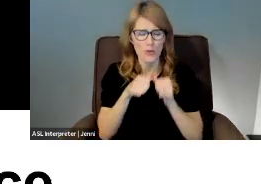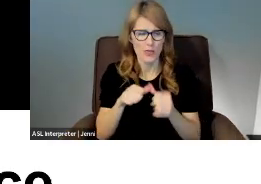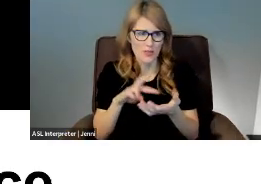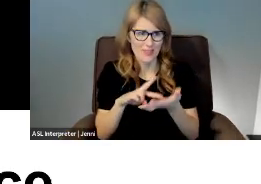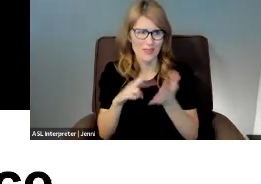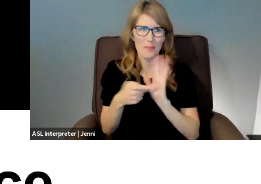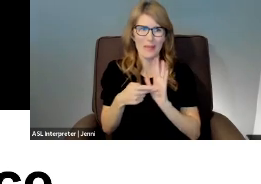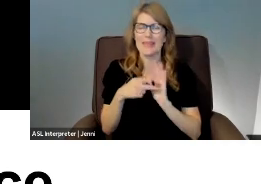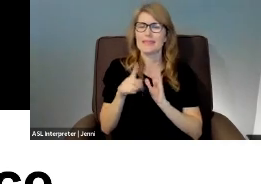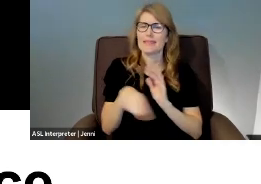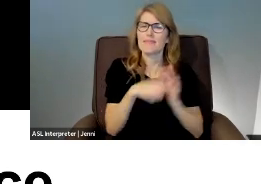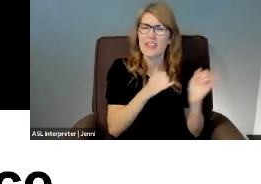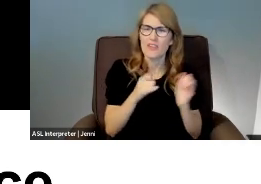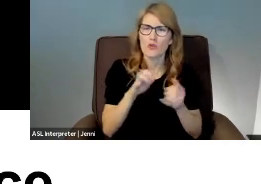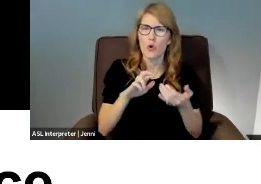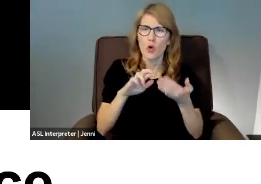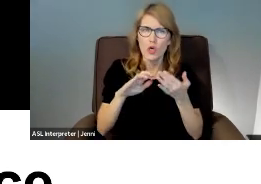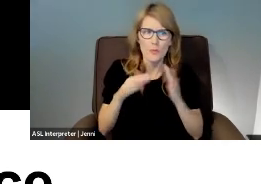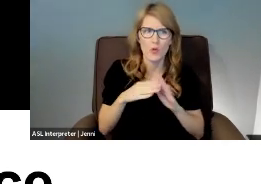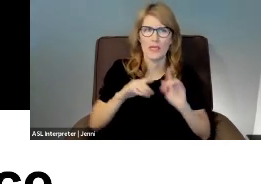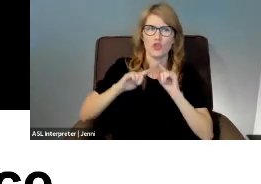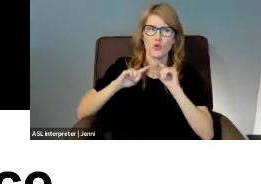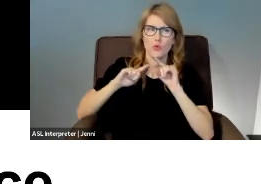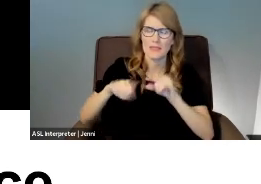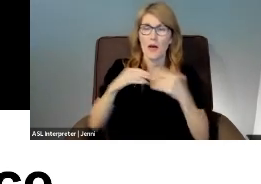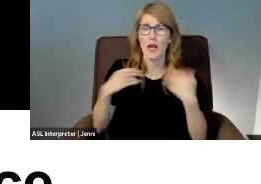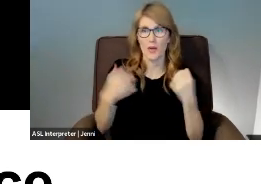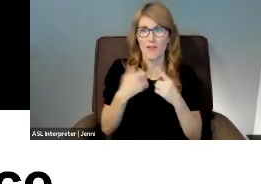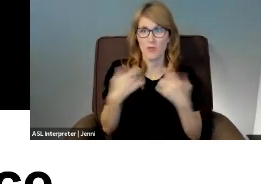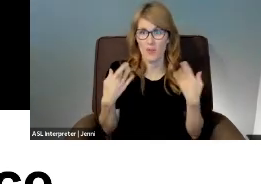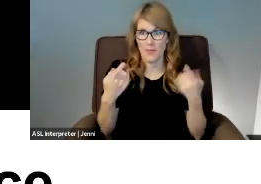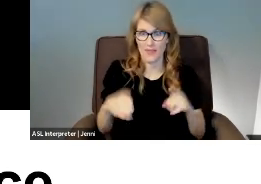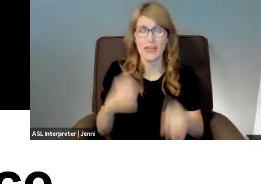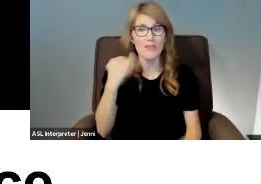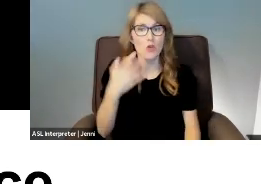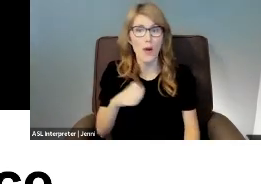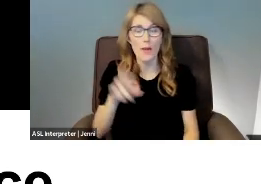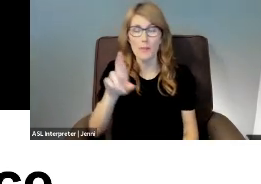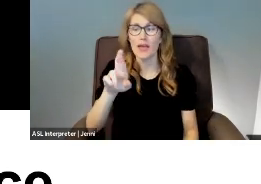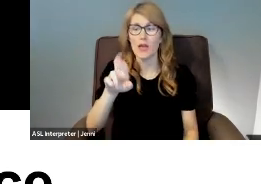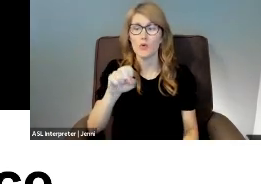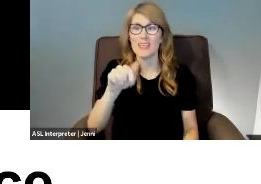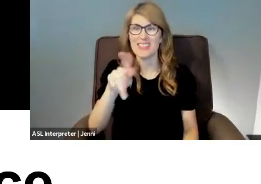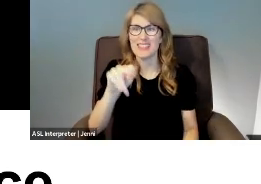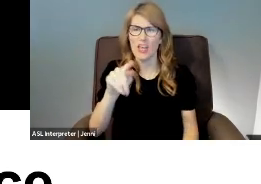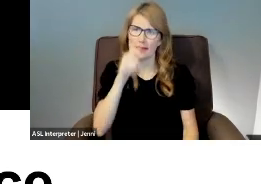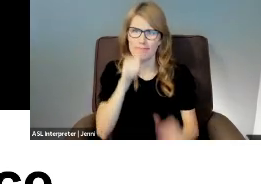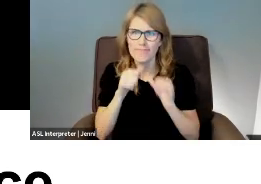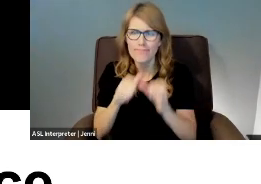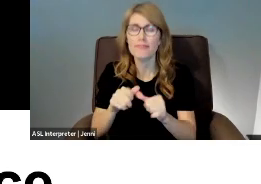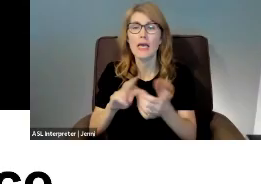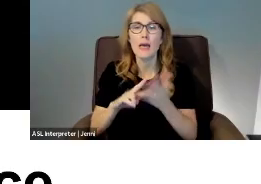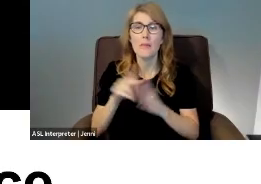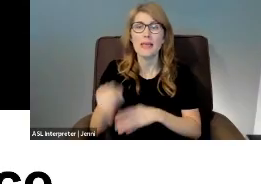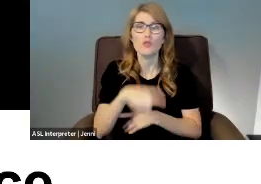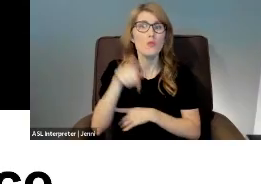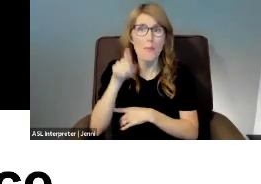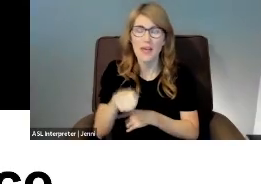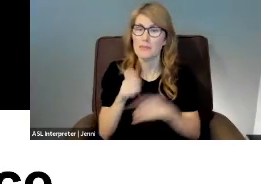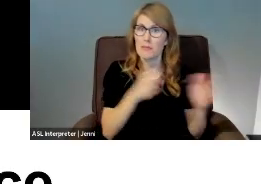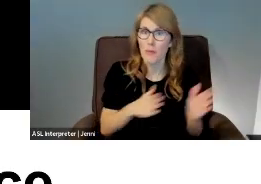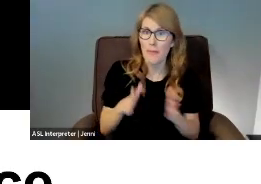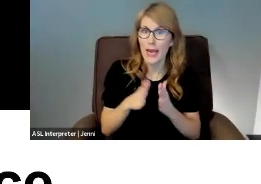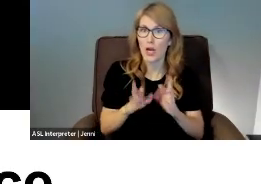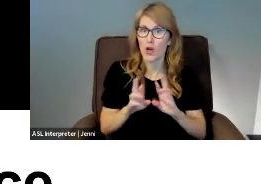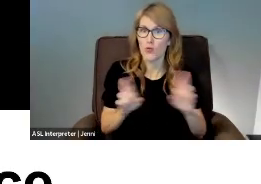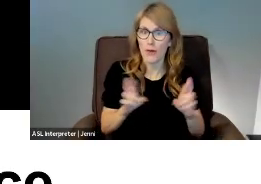event. To be resilient, individuals and communities must be prepared and ready, have awareness and education on